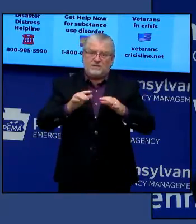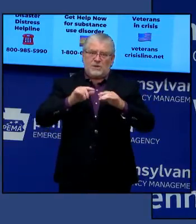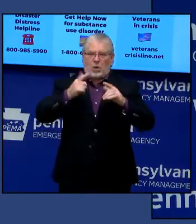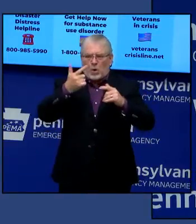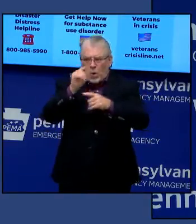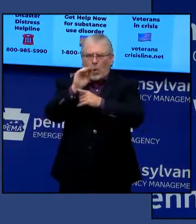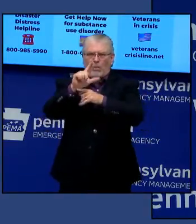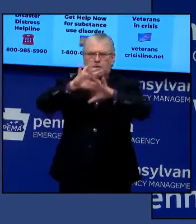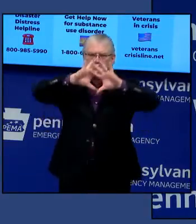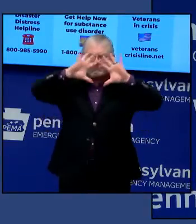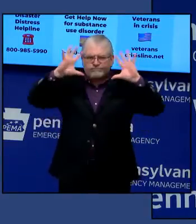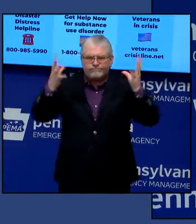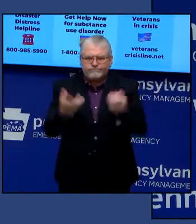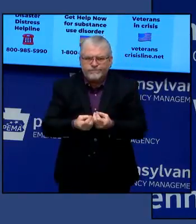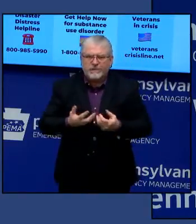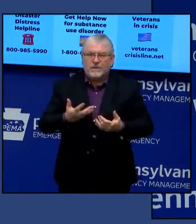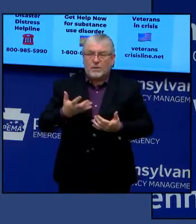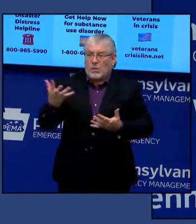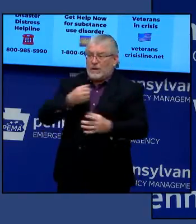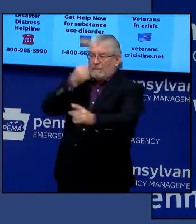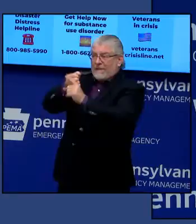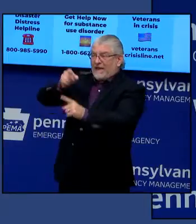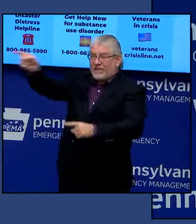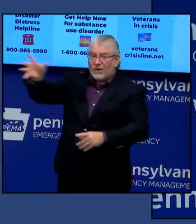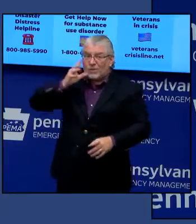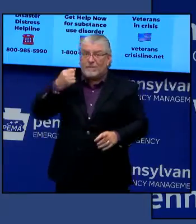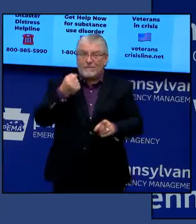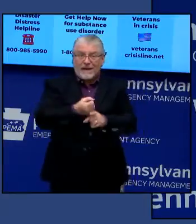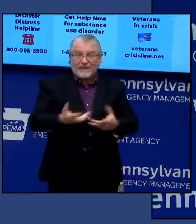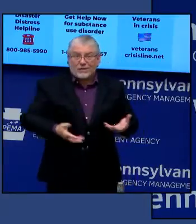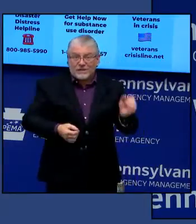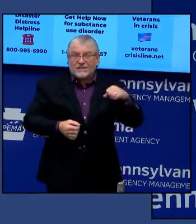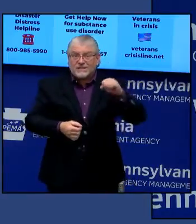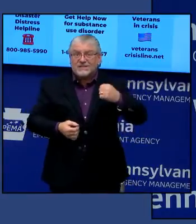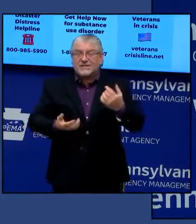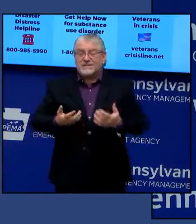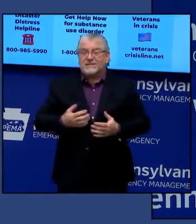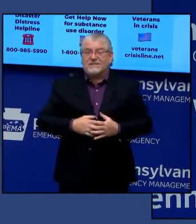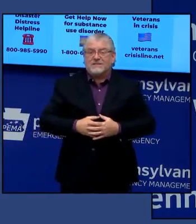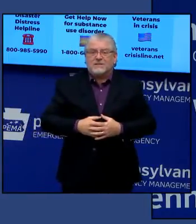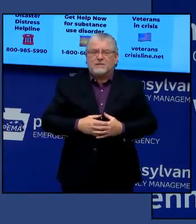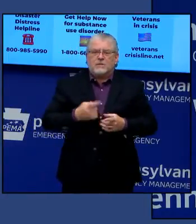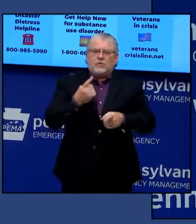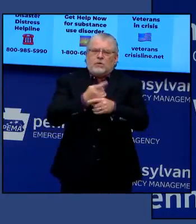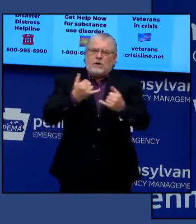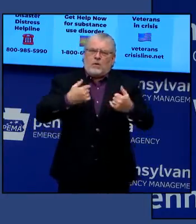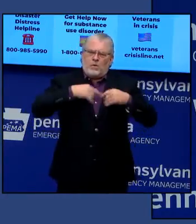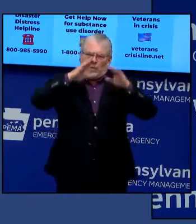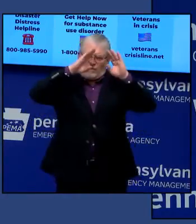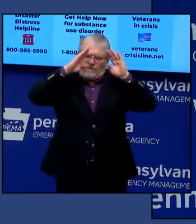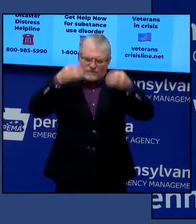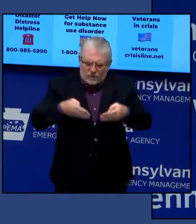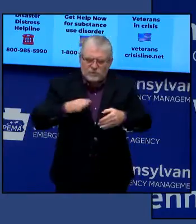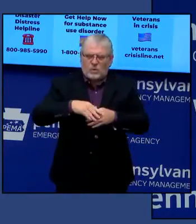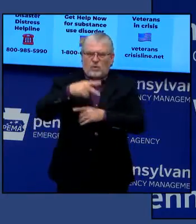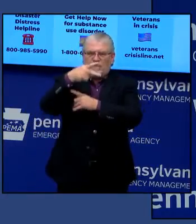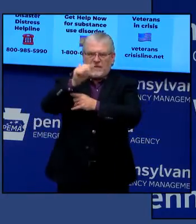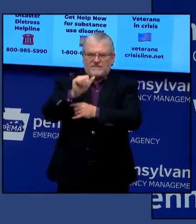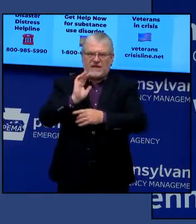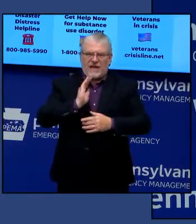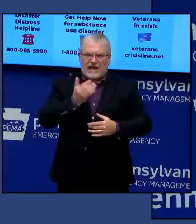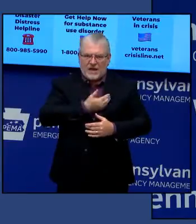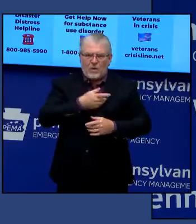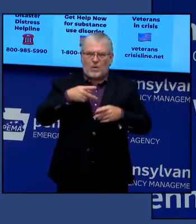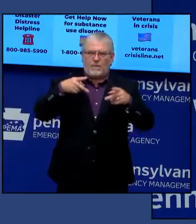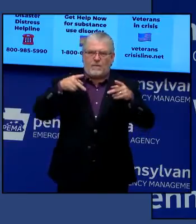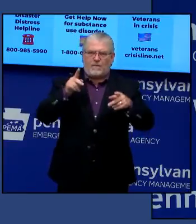states impacts Pennsylvania. But we're going to concentrate right now on Pennsylvania and our own citizens and residents, and